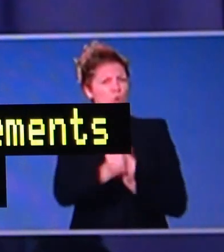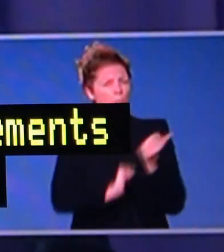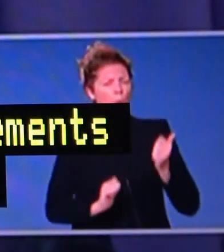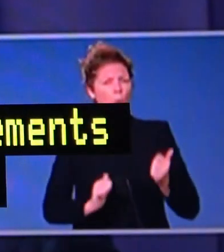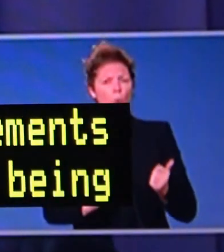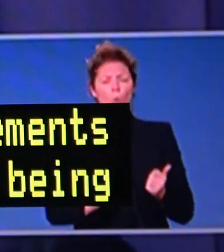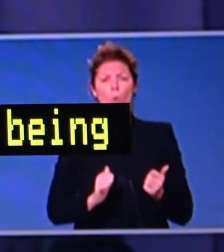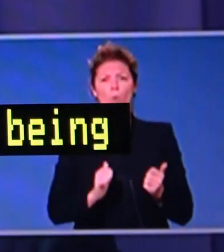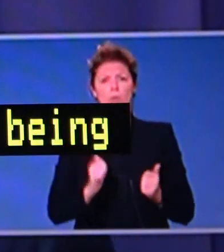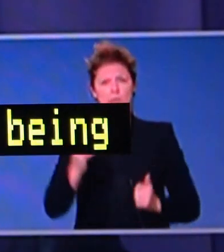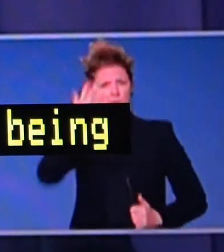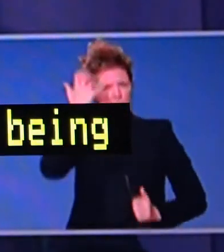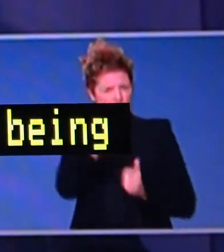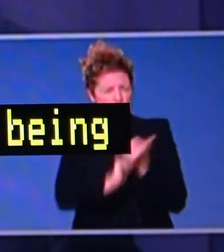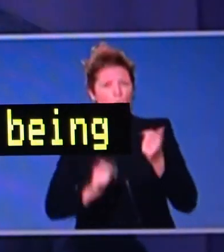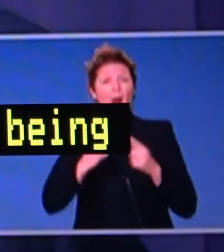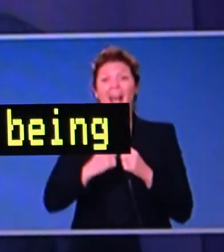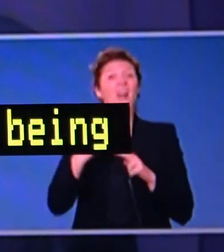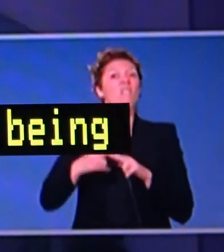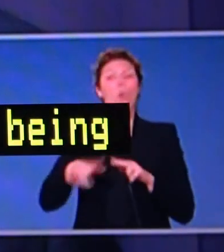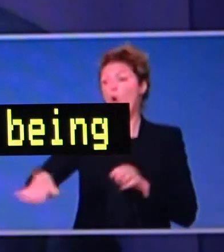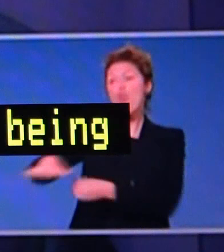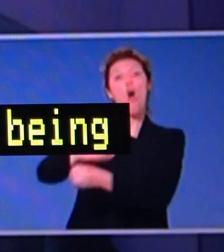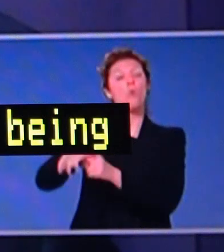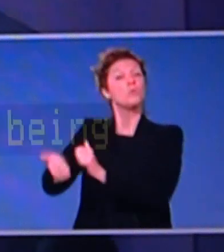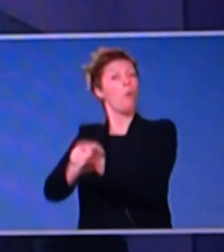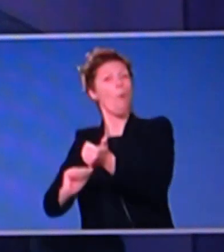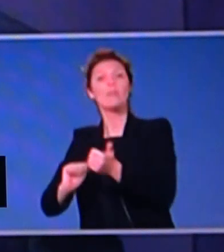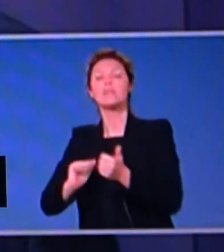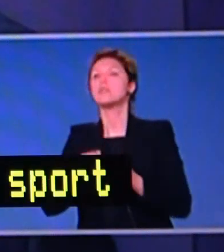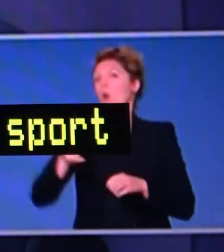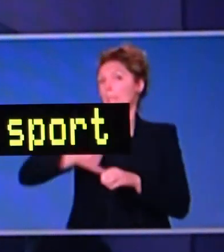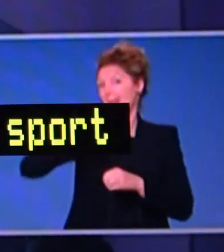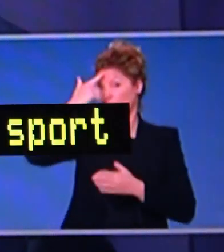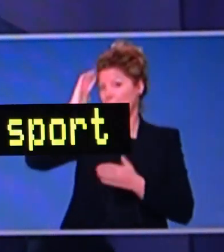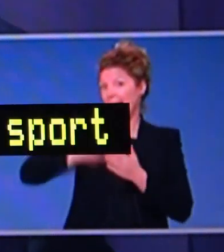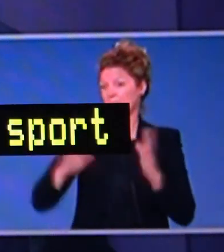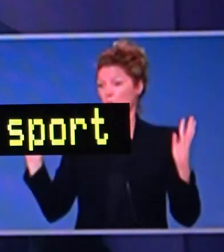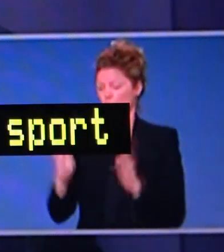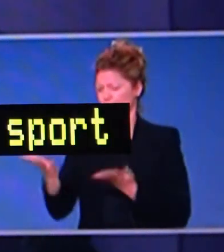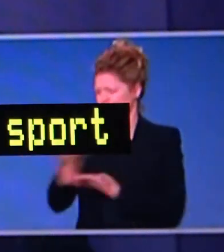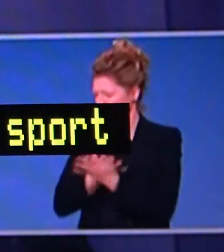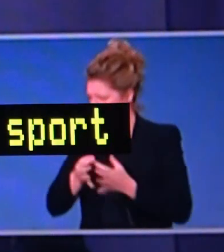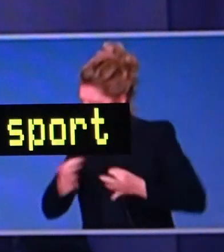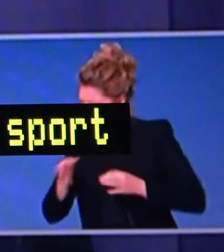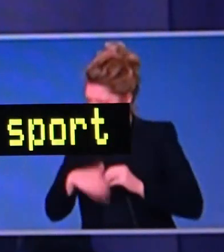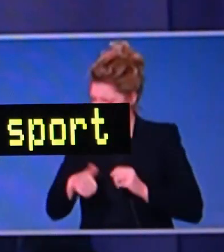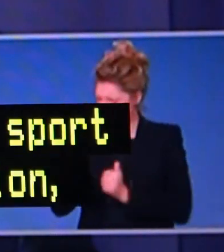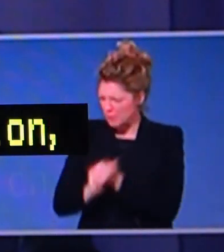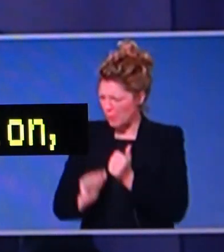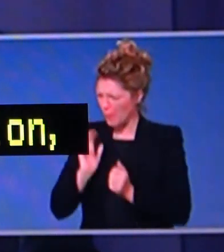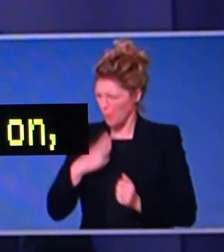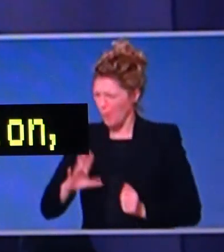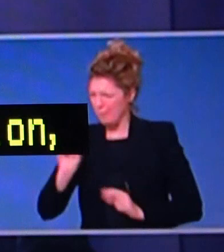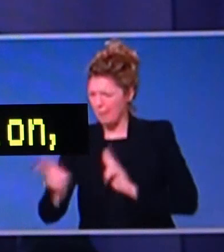well as individual recreation. That's being done by the medical expert panel now. I received an update on that this morning